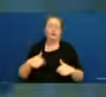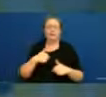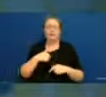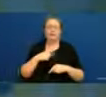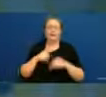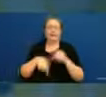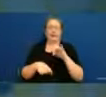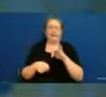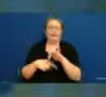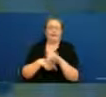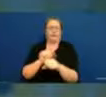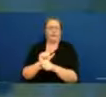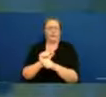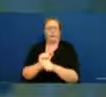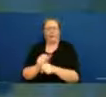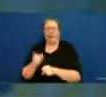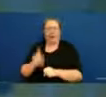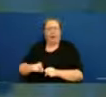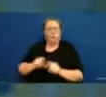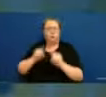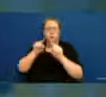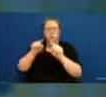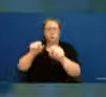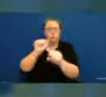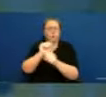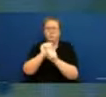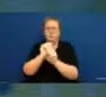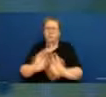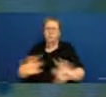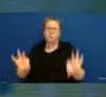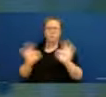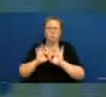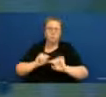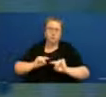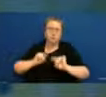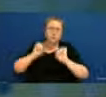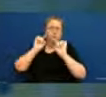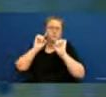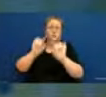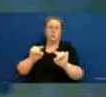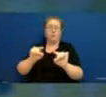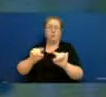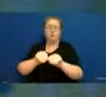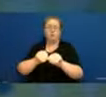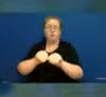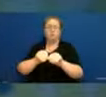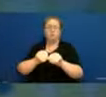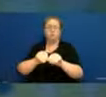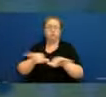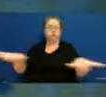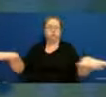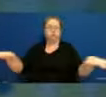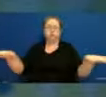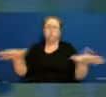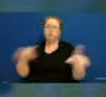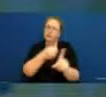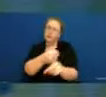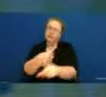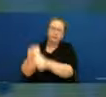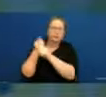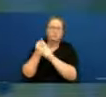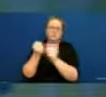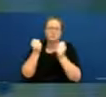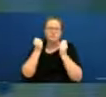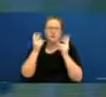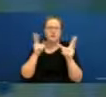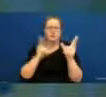they didn't feel they were able to stay home because of the nature of the work they were doing, can affect hundreds of others in